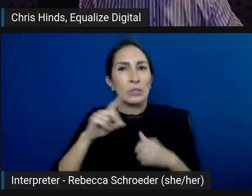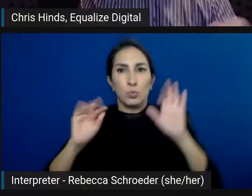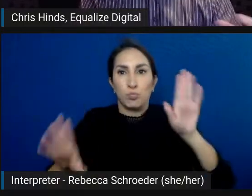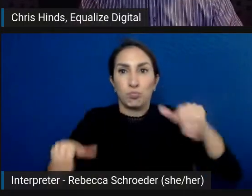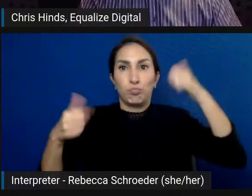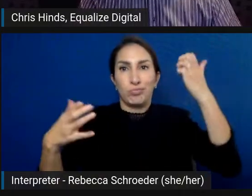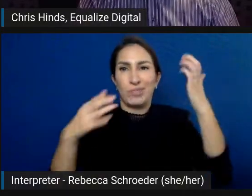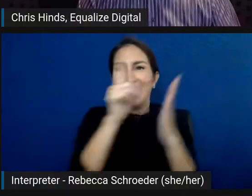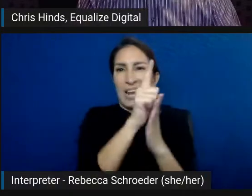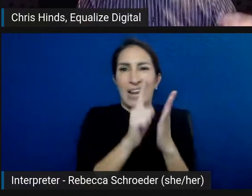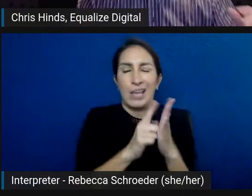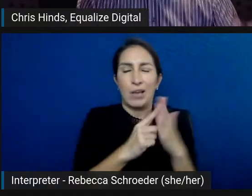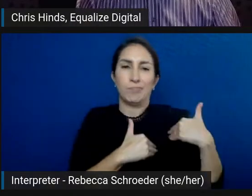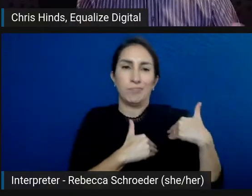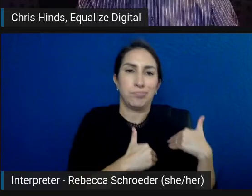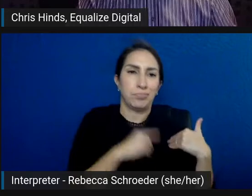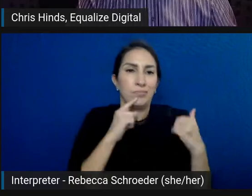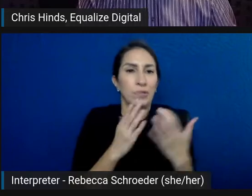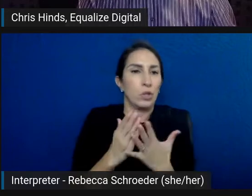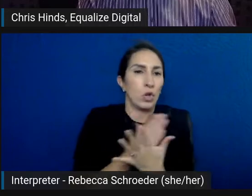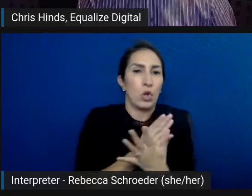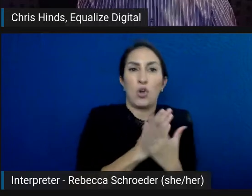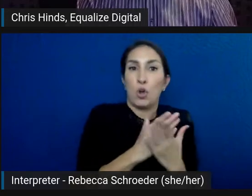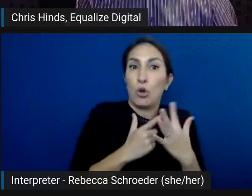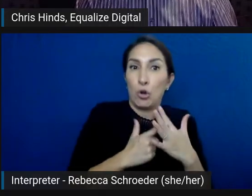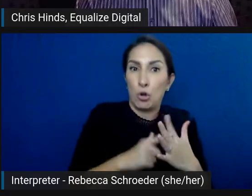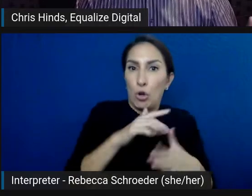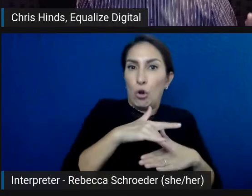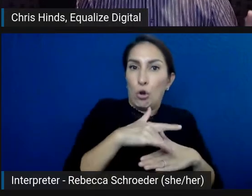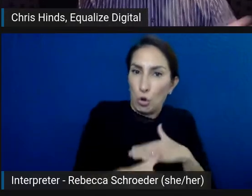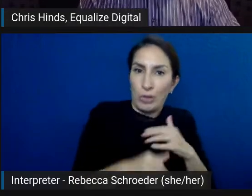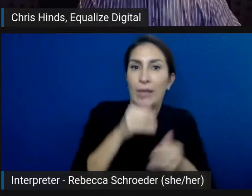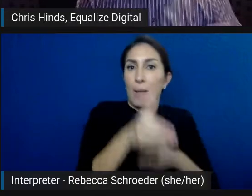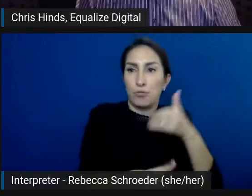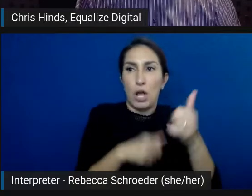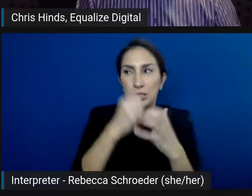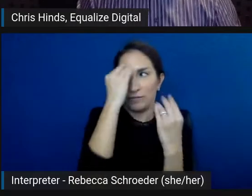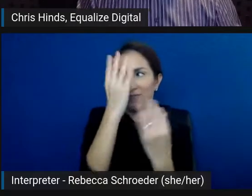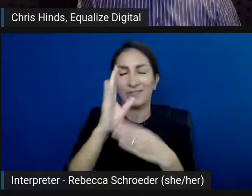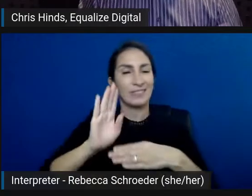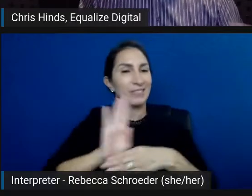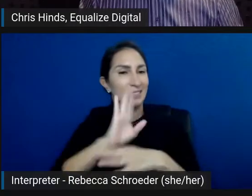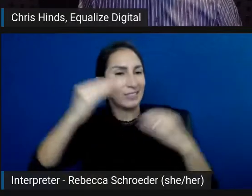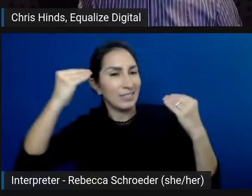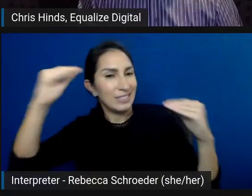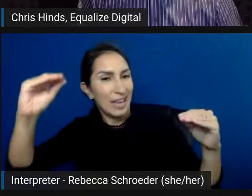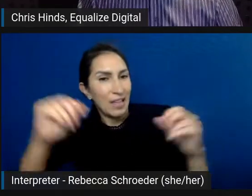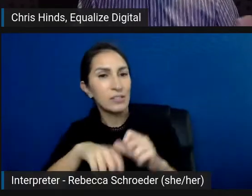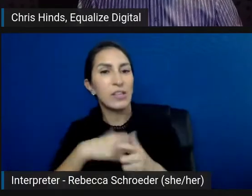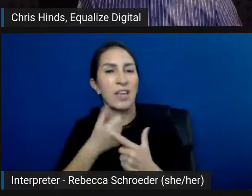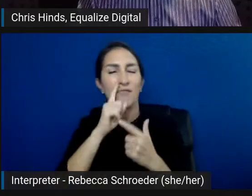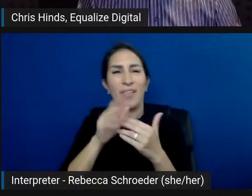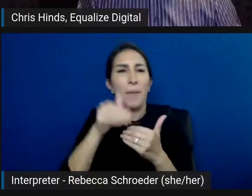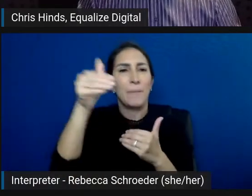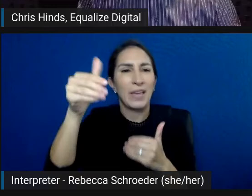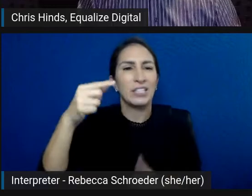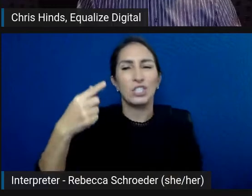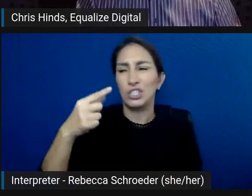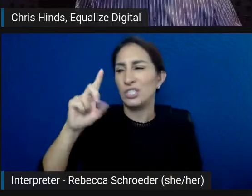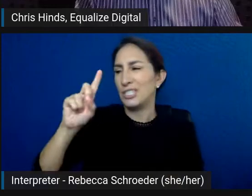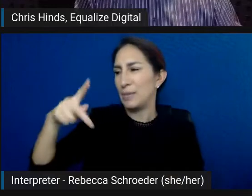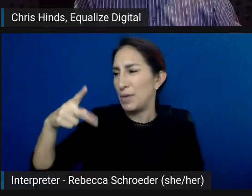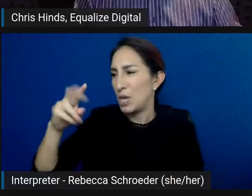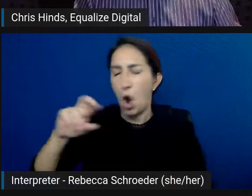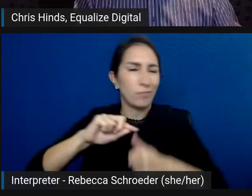business nexus, where they're located, what sort of laws might apply to them, and even extending beyond accessibility, right? We talk about GDPR and some other things as